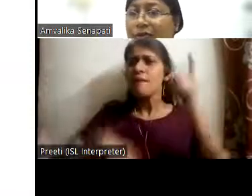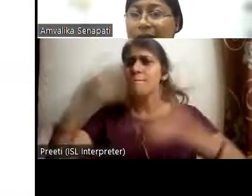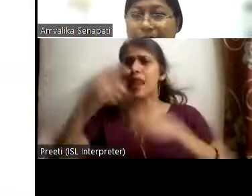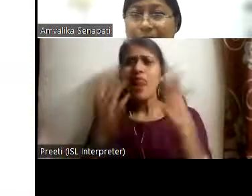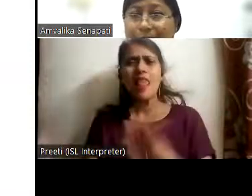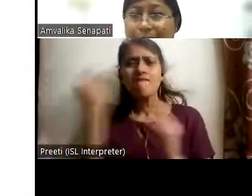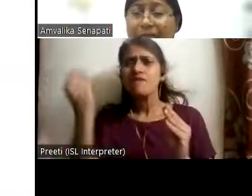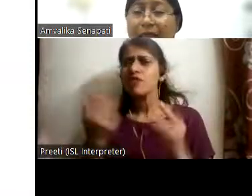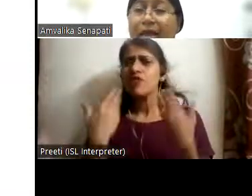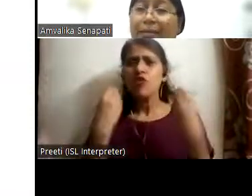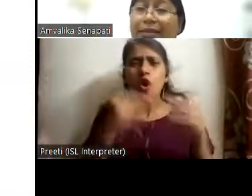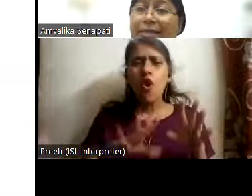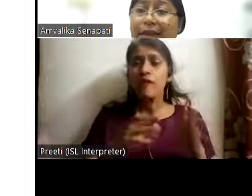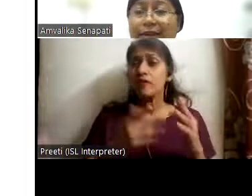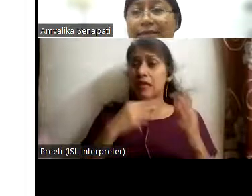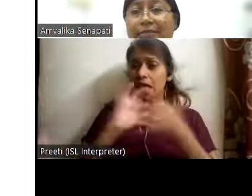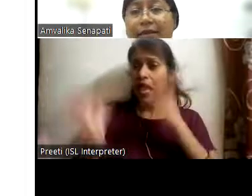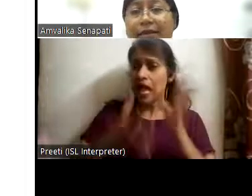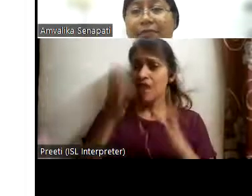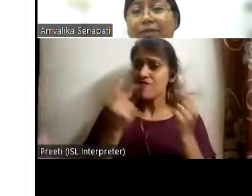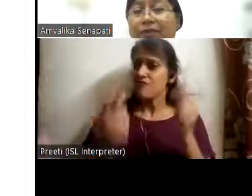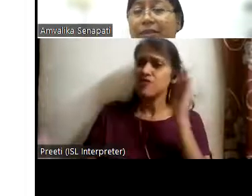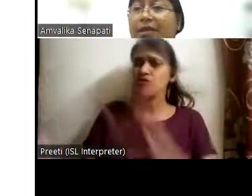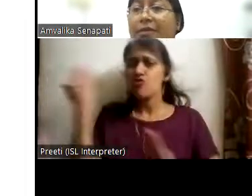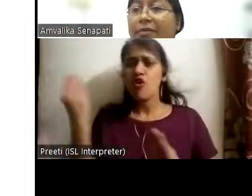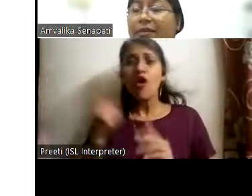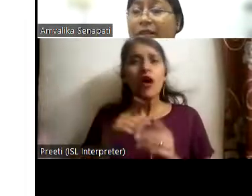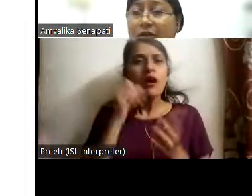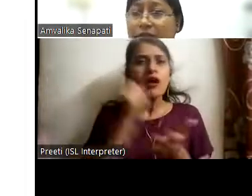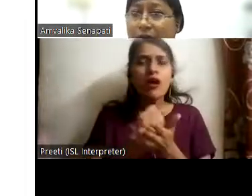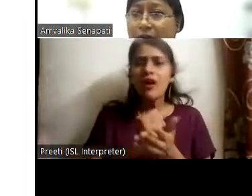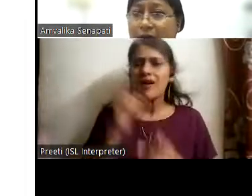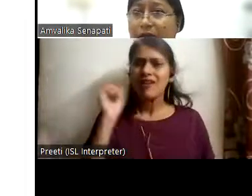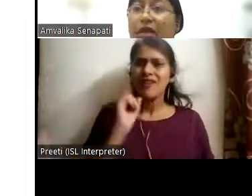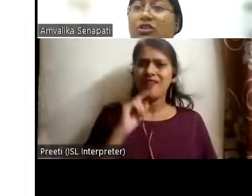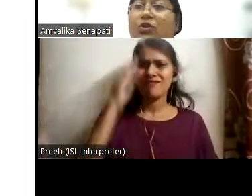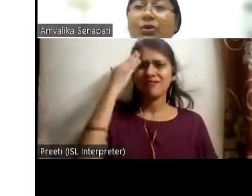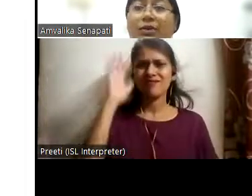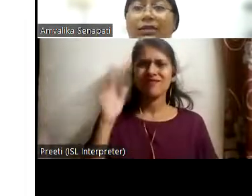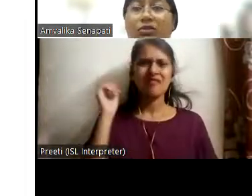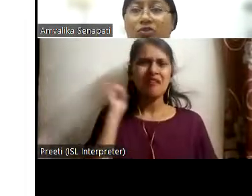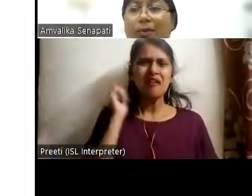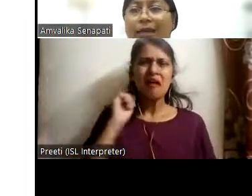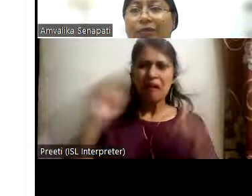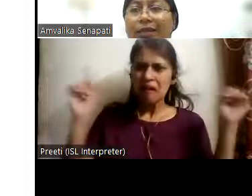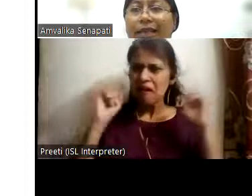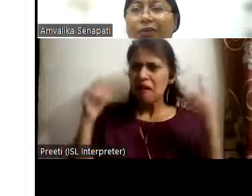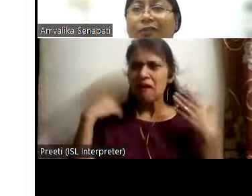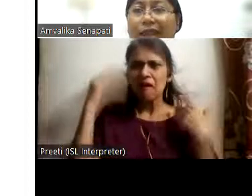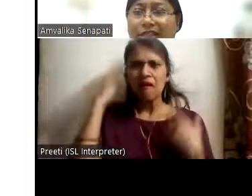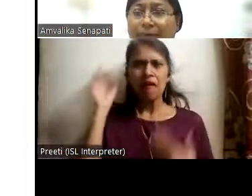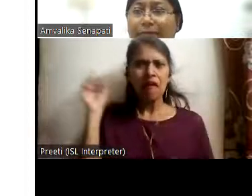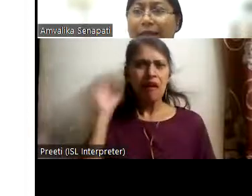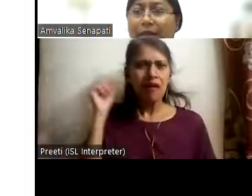supposed to evacuate the building. But that siren is something a person with hearing impairment cannot hear. So you need the strobe light where the light